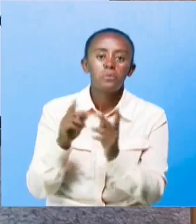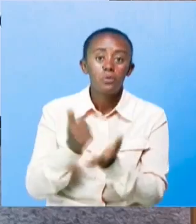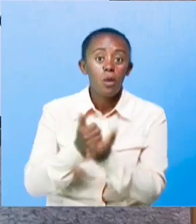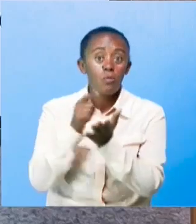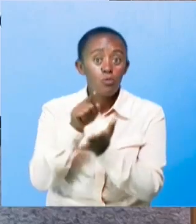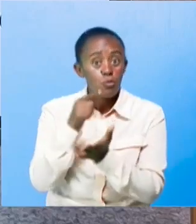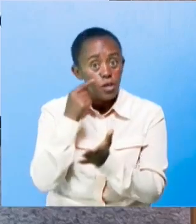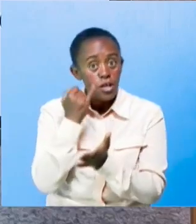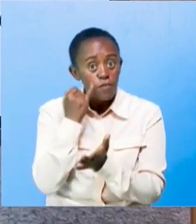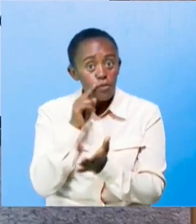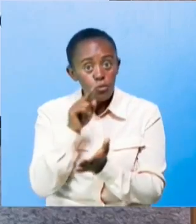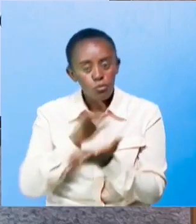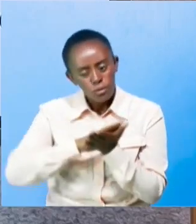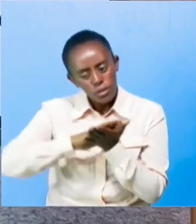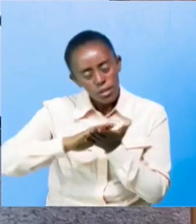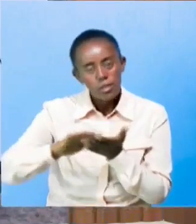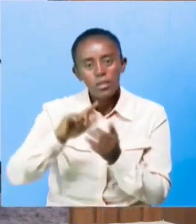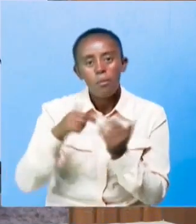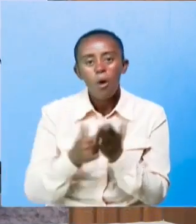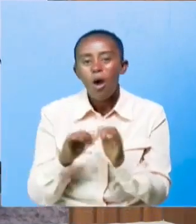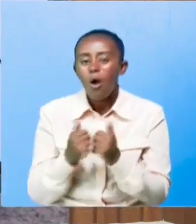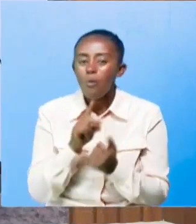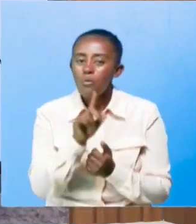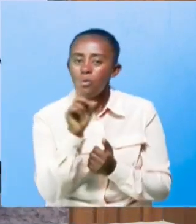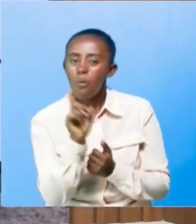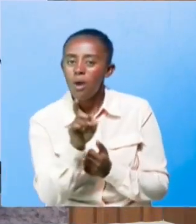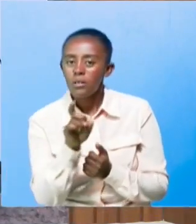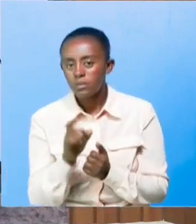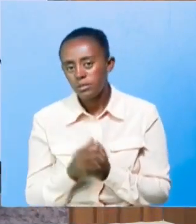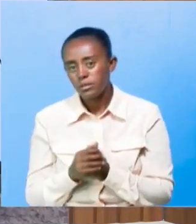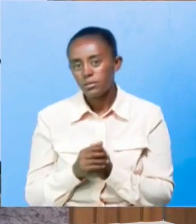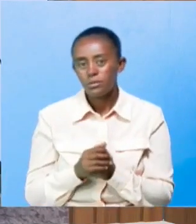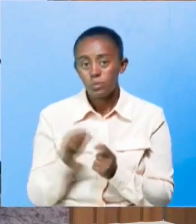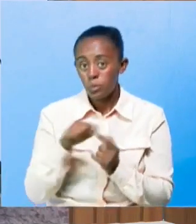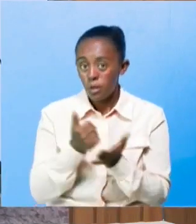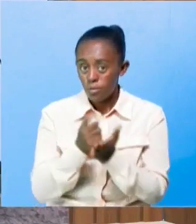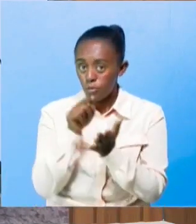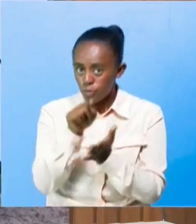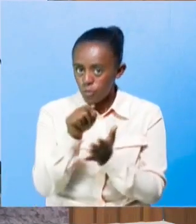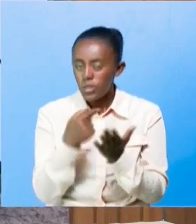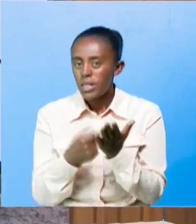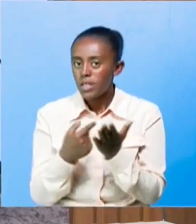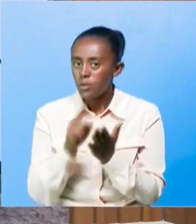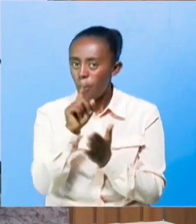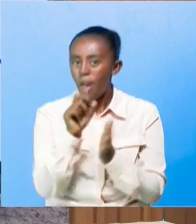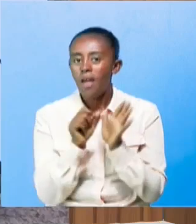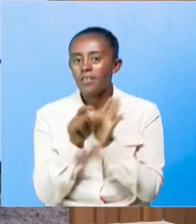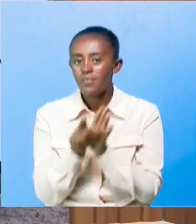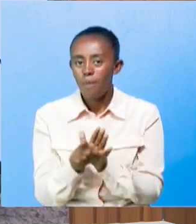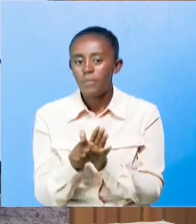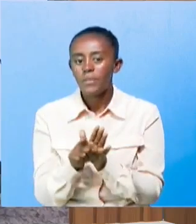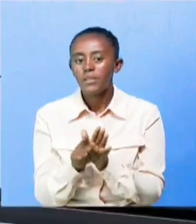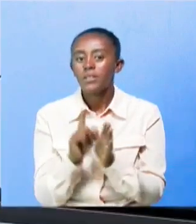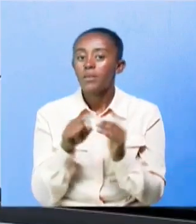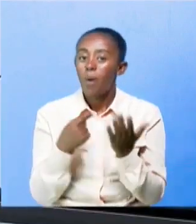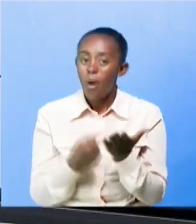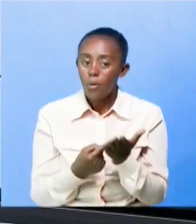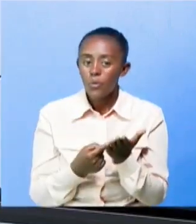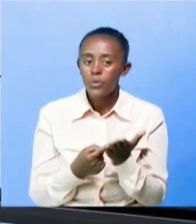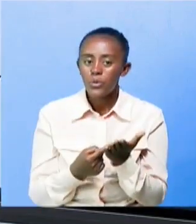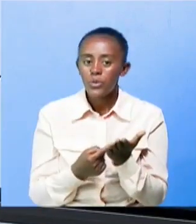you are nice about how you ask her to help you. So this is one example